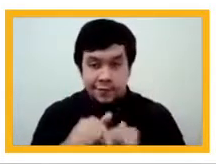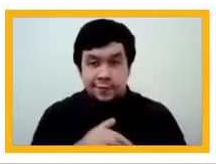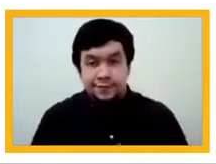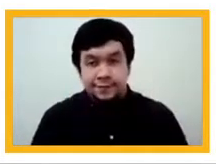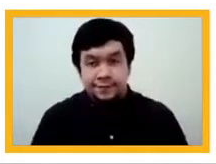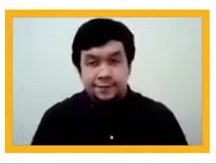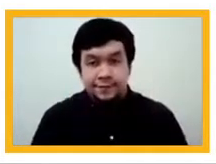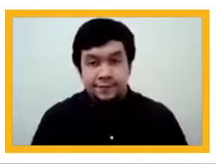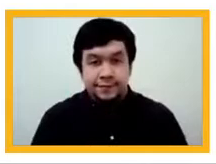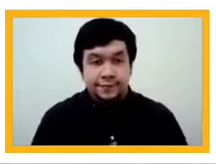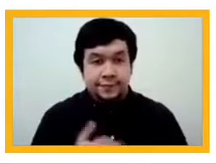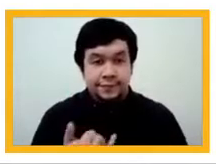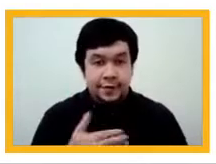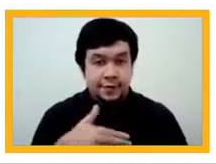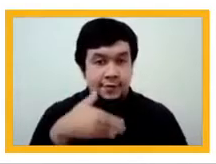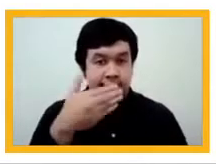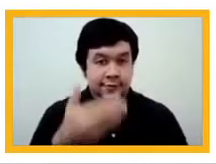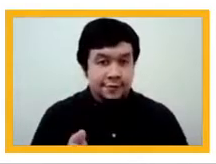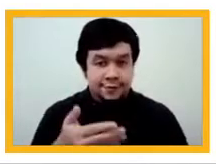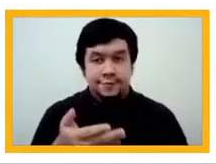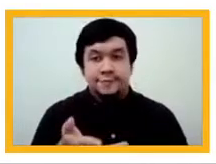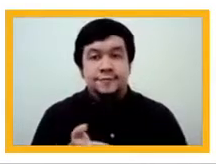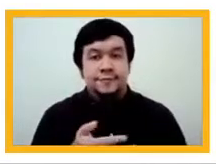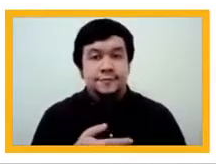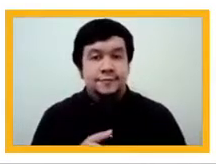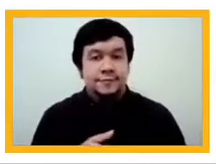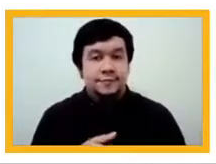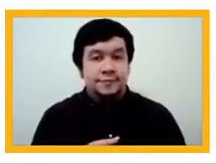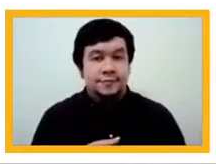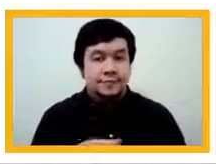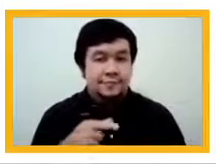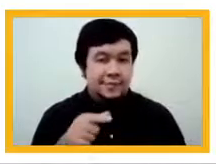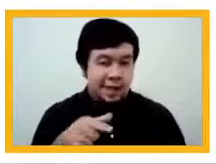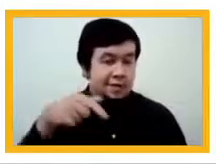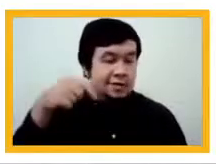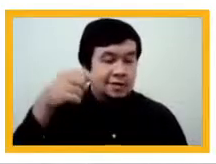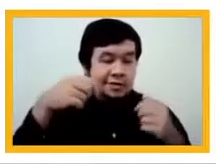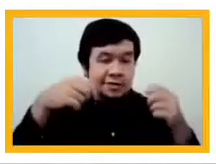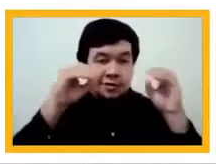Professor Yunmook, if you can share your slides. Okay.